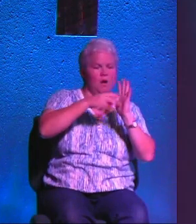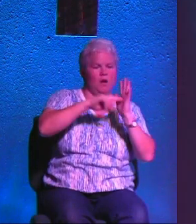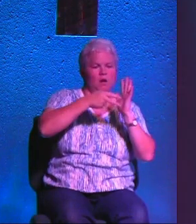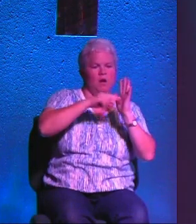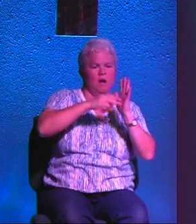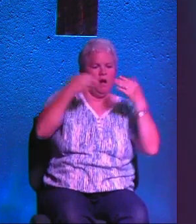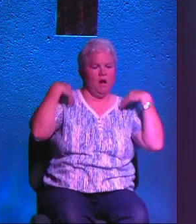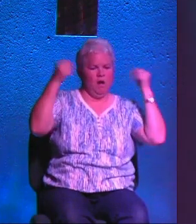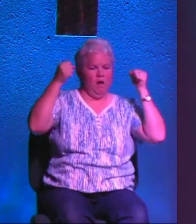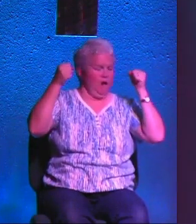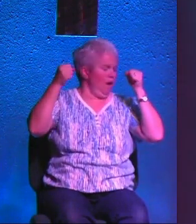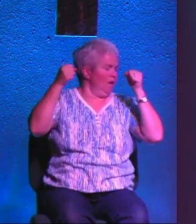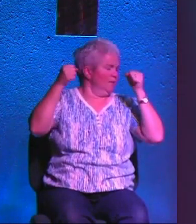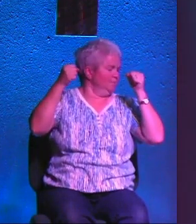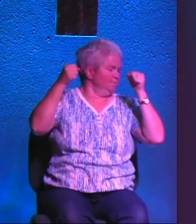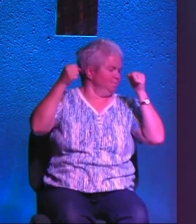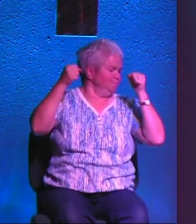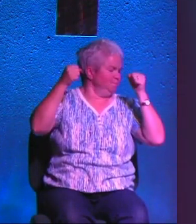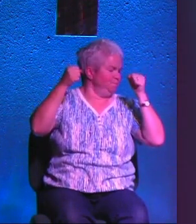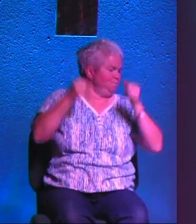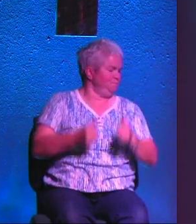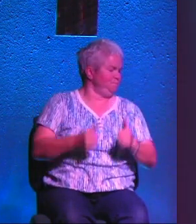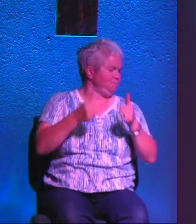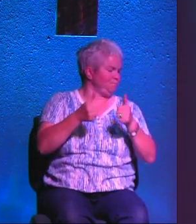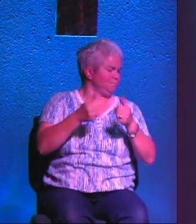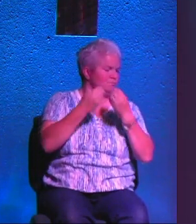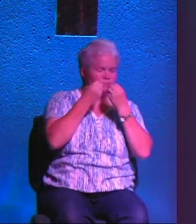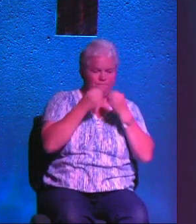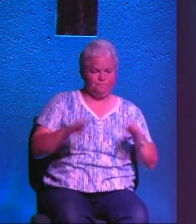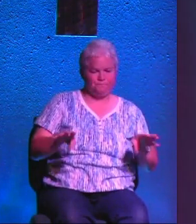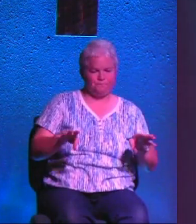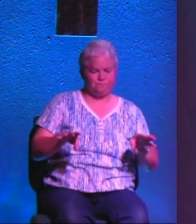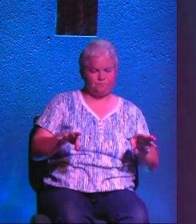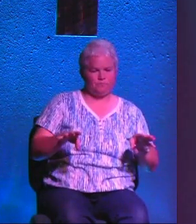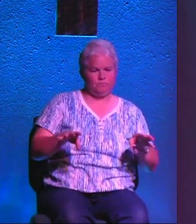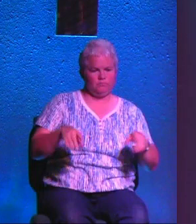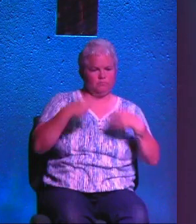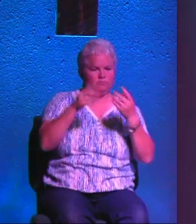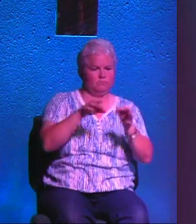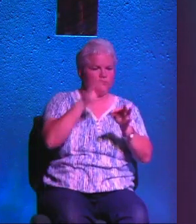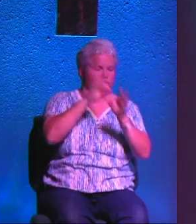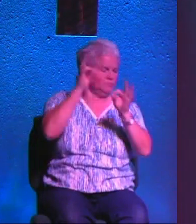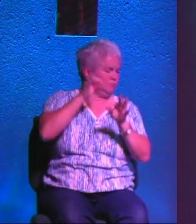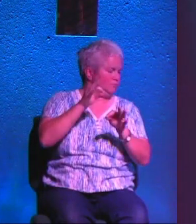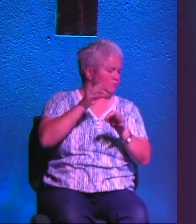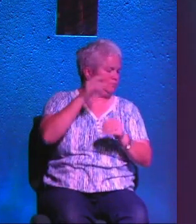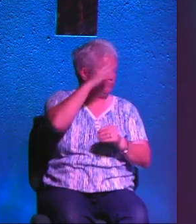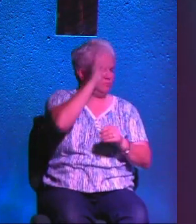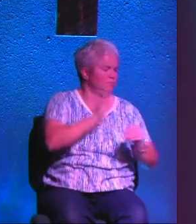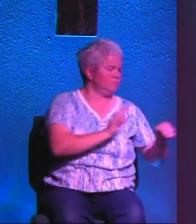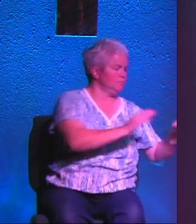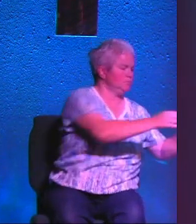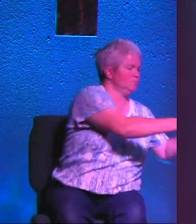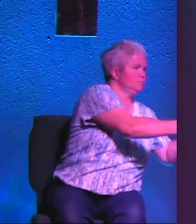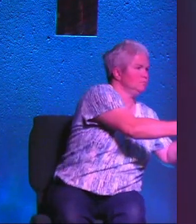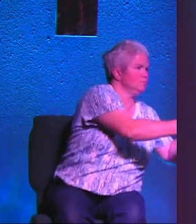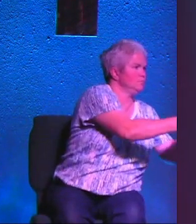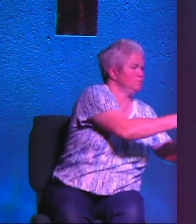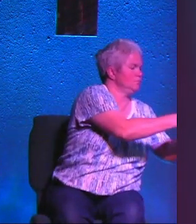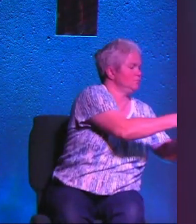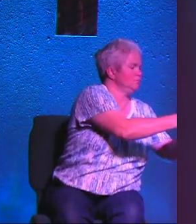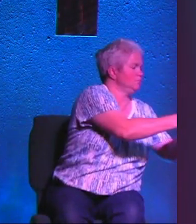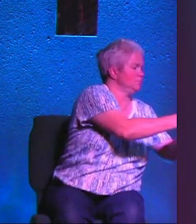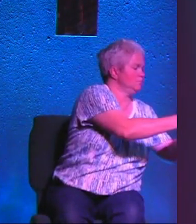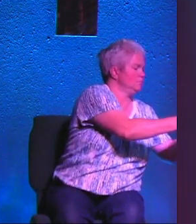and confidence. A life filled with the blessings of God, right? How many of you